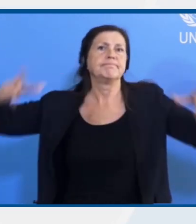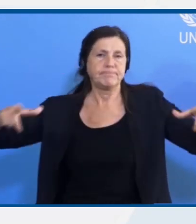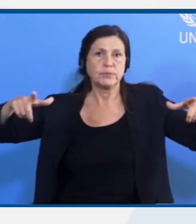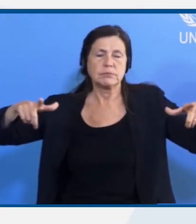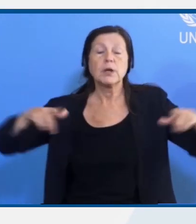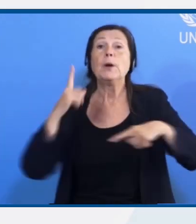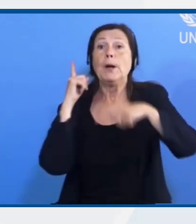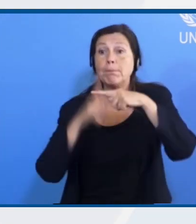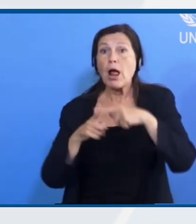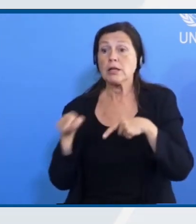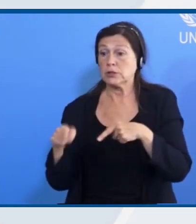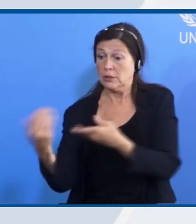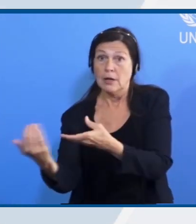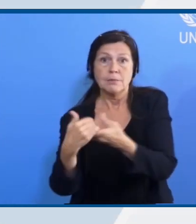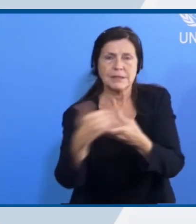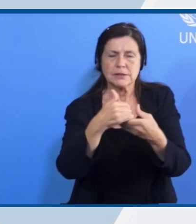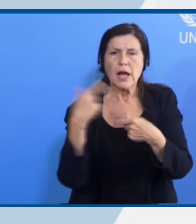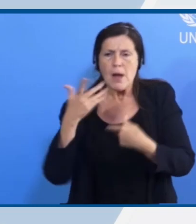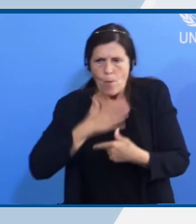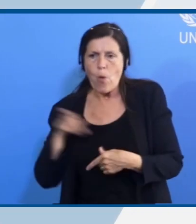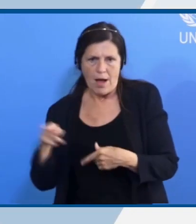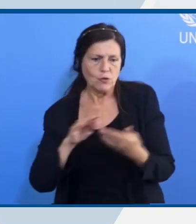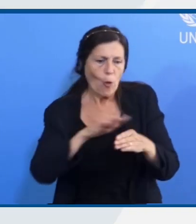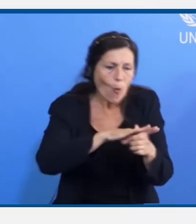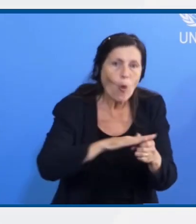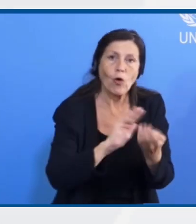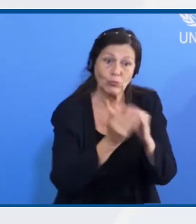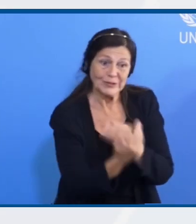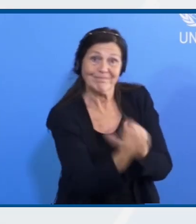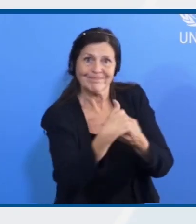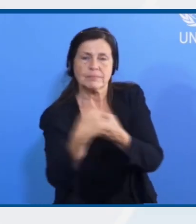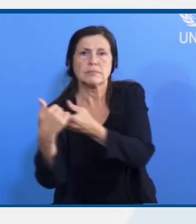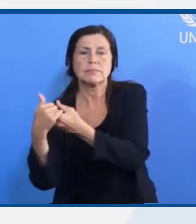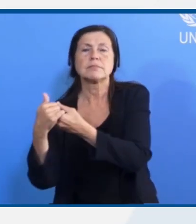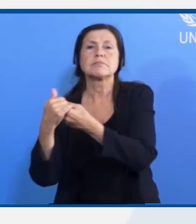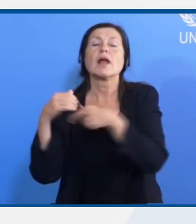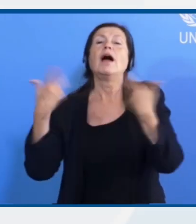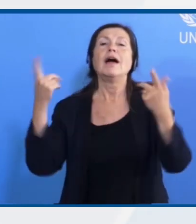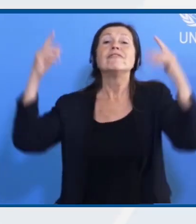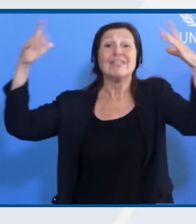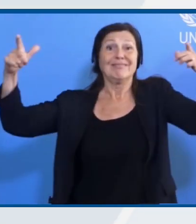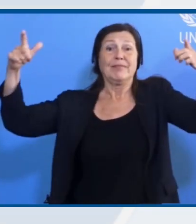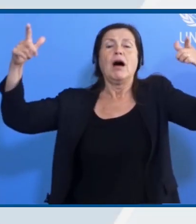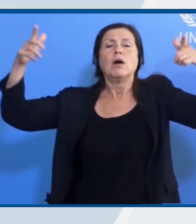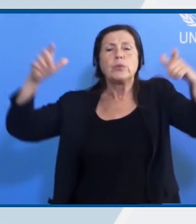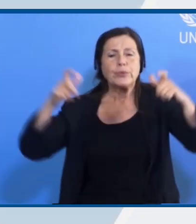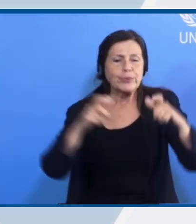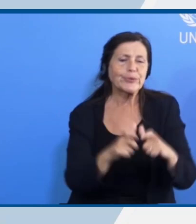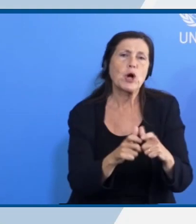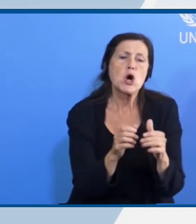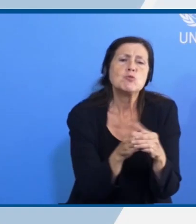funds by the local communities. The lower you get down the level, you go into village level